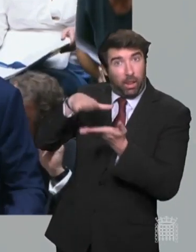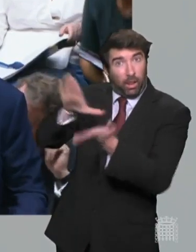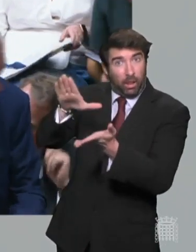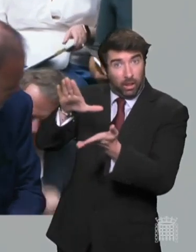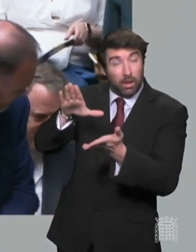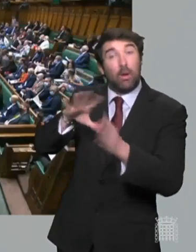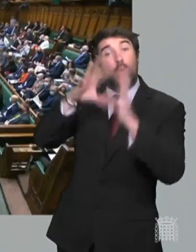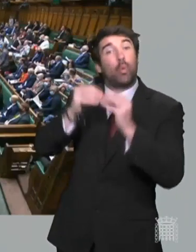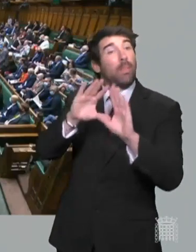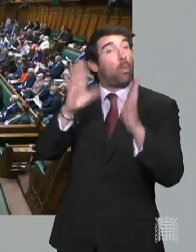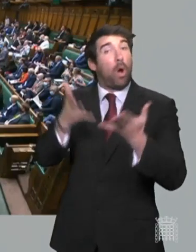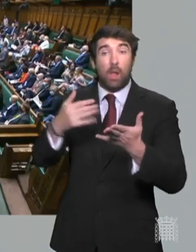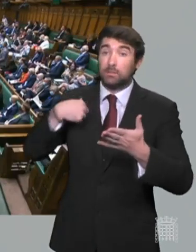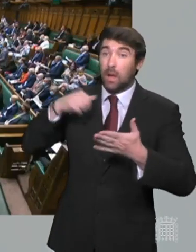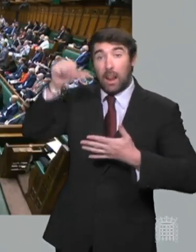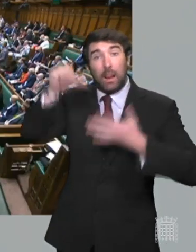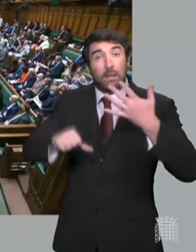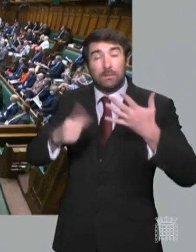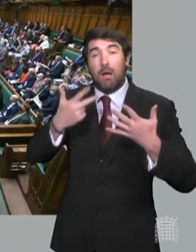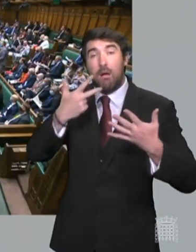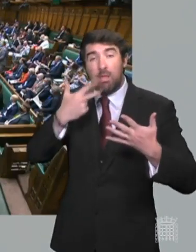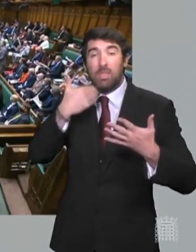value. Final question, Alan Brown.